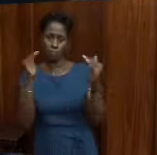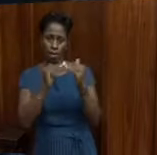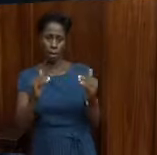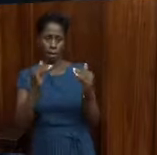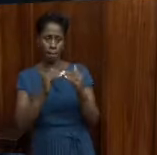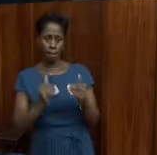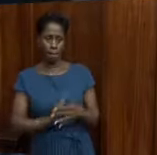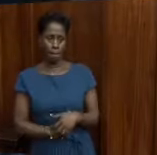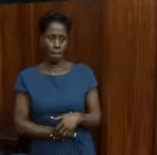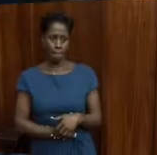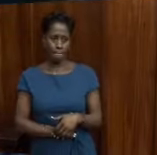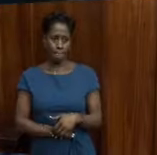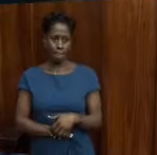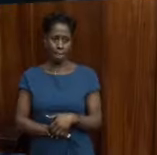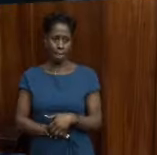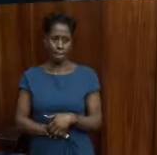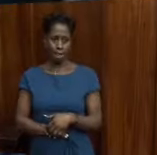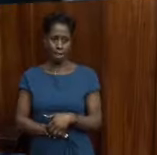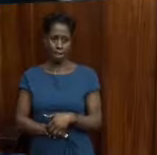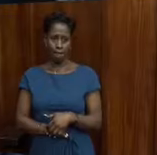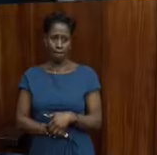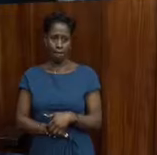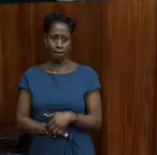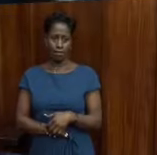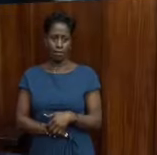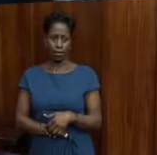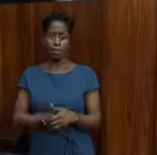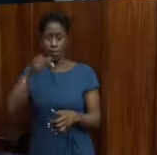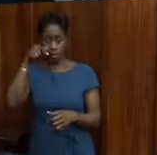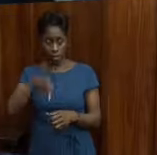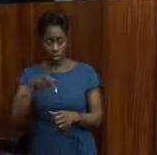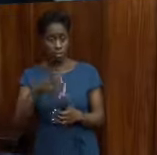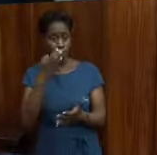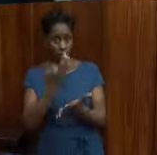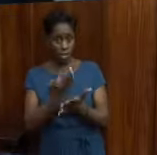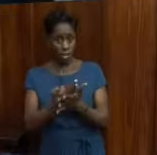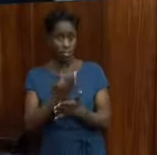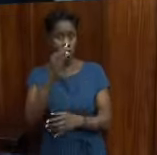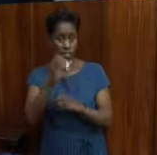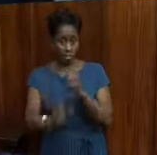Mr. Speaker, during this financial year,